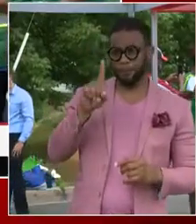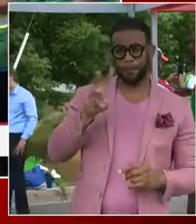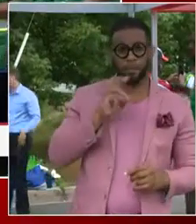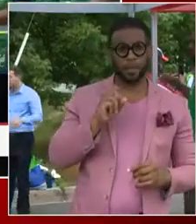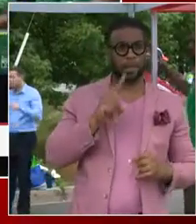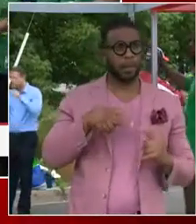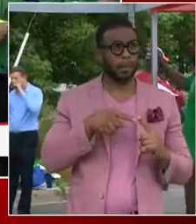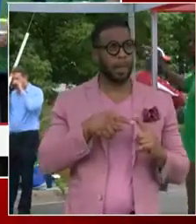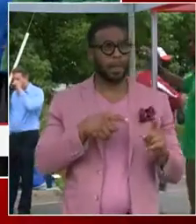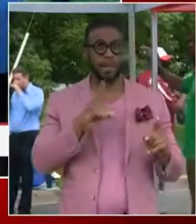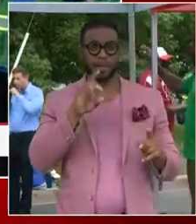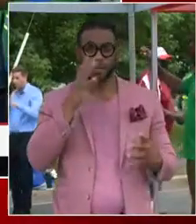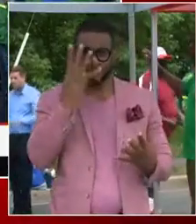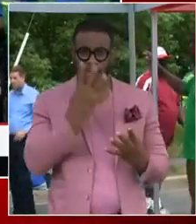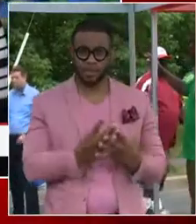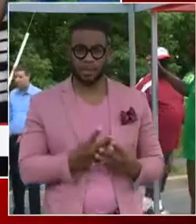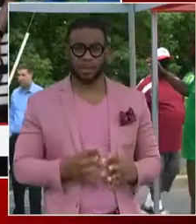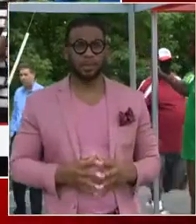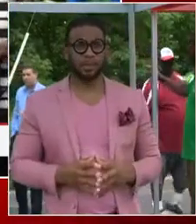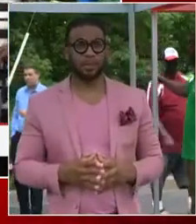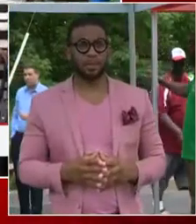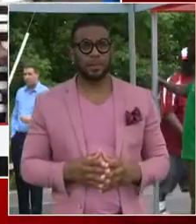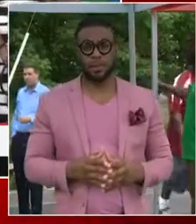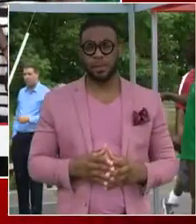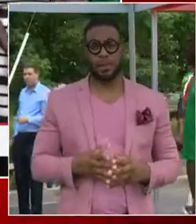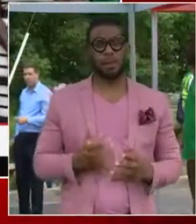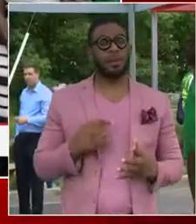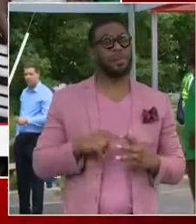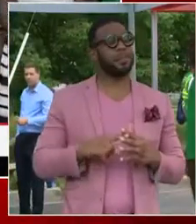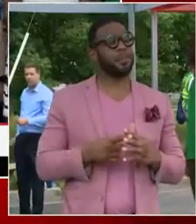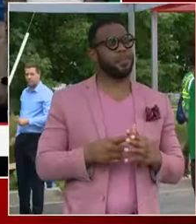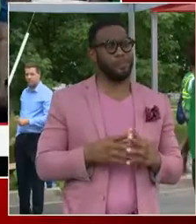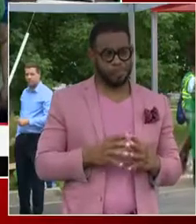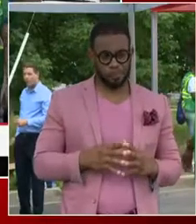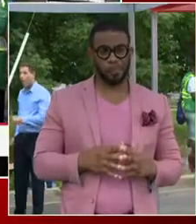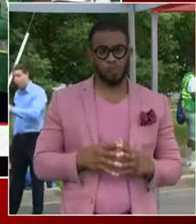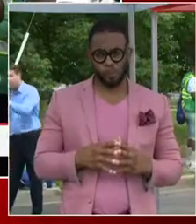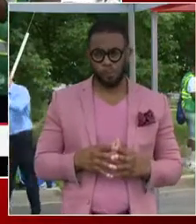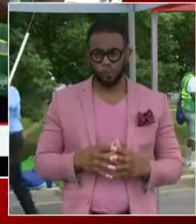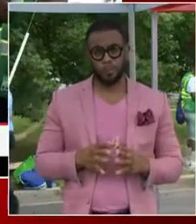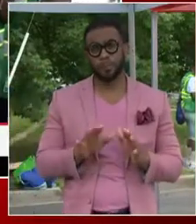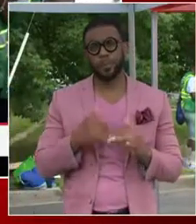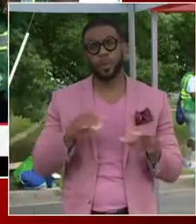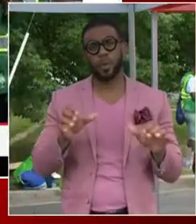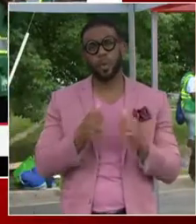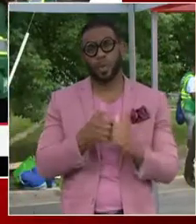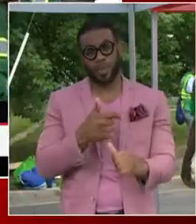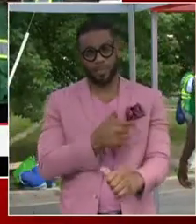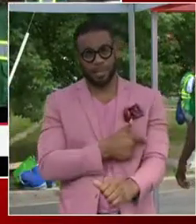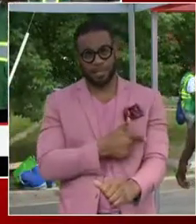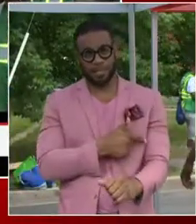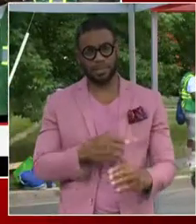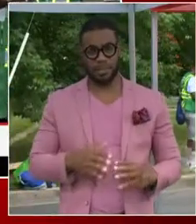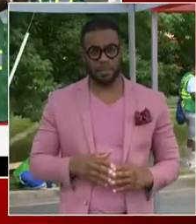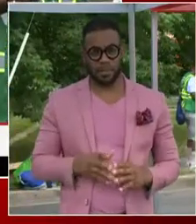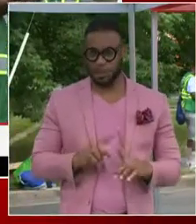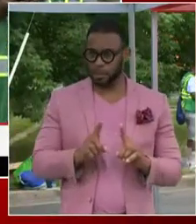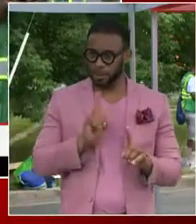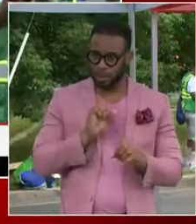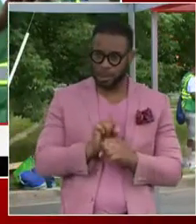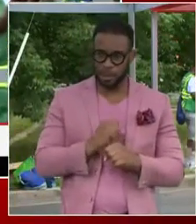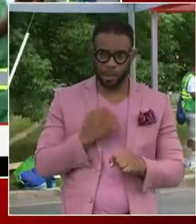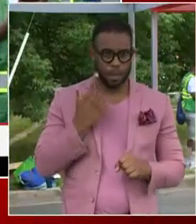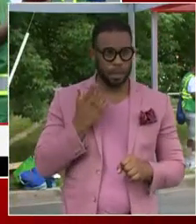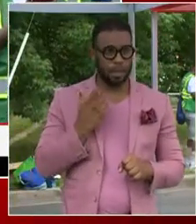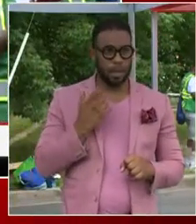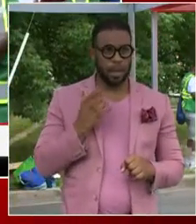was about DC Jail. And let me start out with how we're doing with vaccination, because I